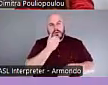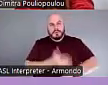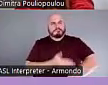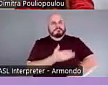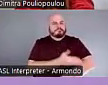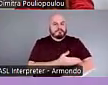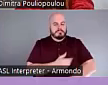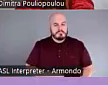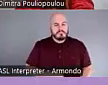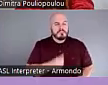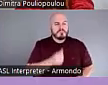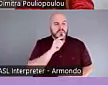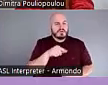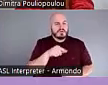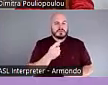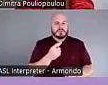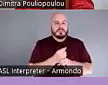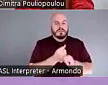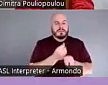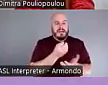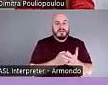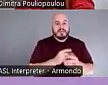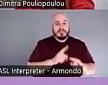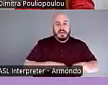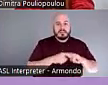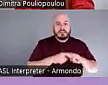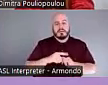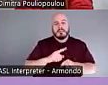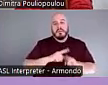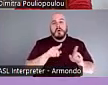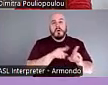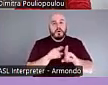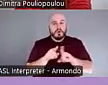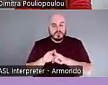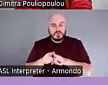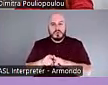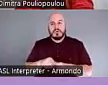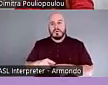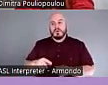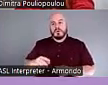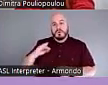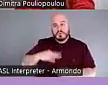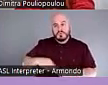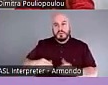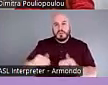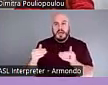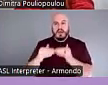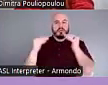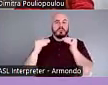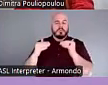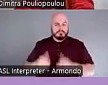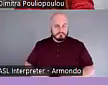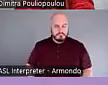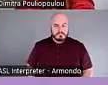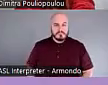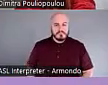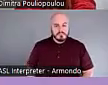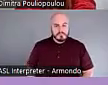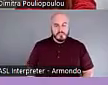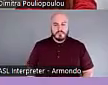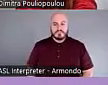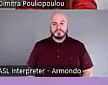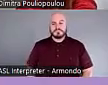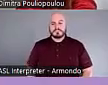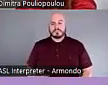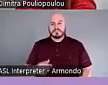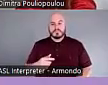only evidence-based, but also meaningful, usable, and equitable. And that is particularly